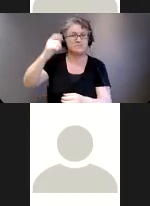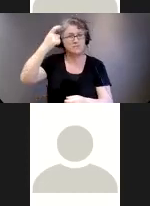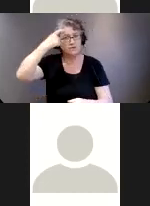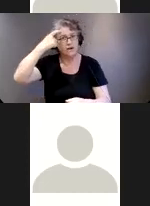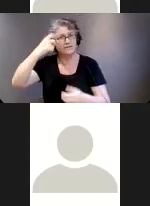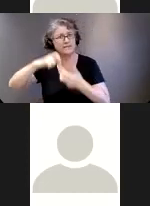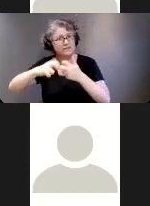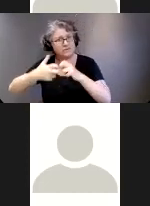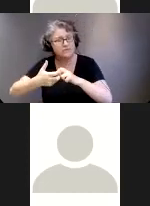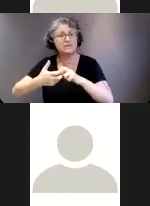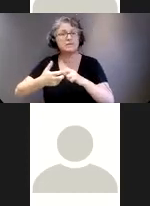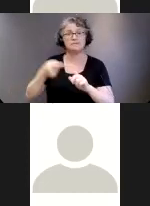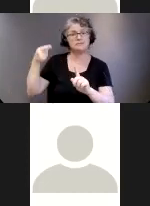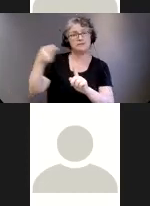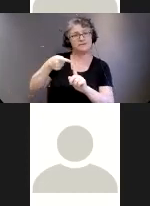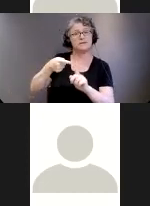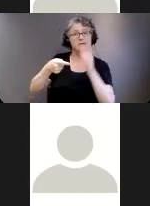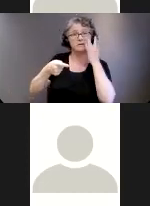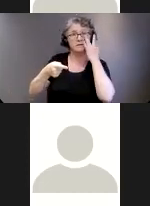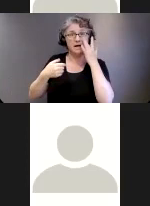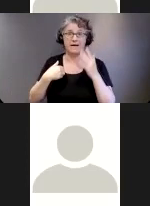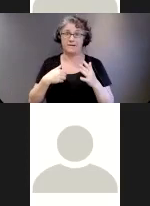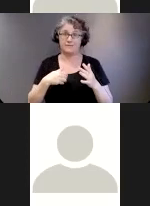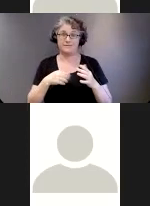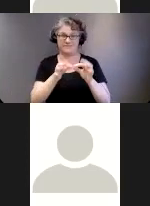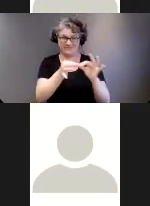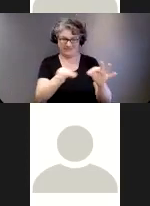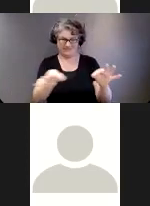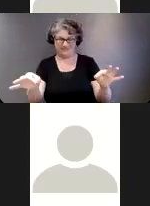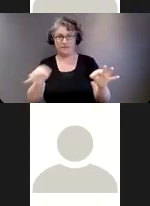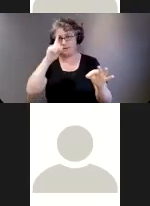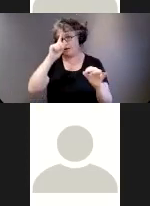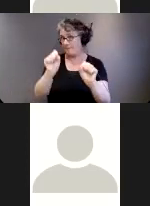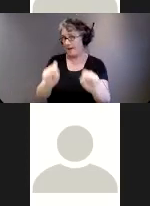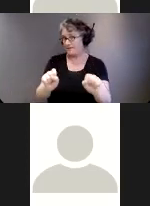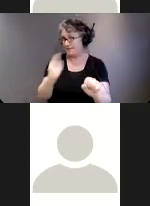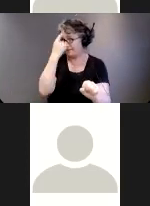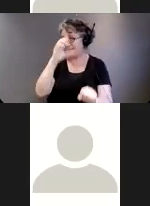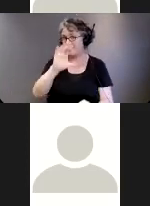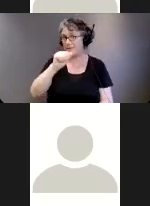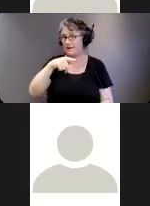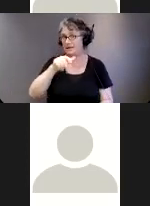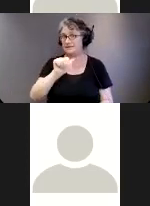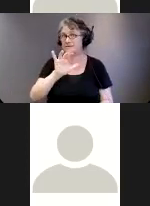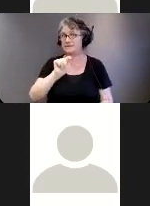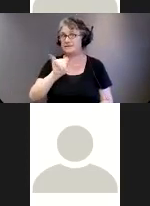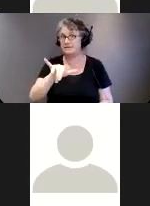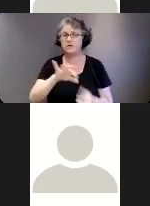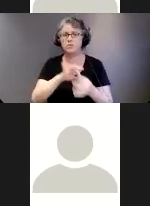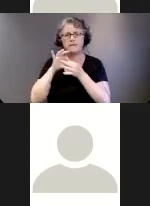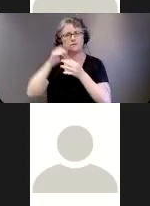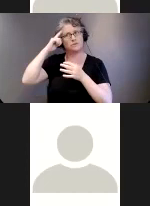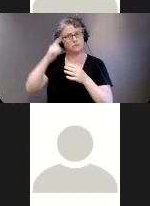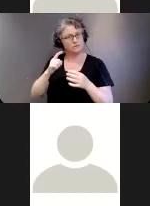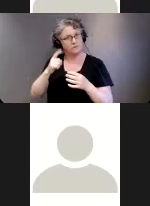issues, so we have a specifically word to the wise, it's on capacity, that also relates to that.